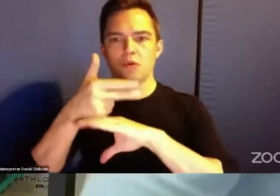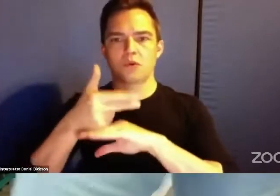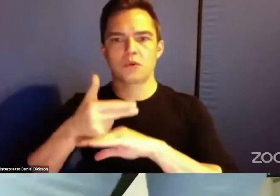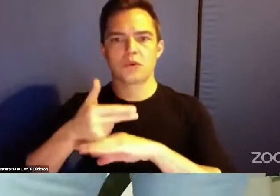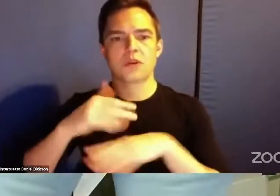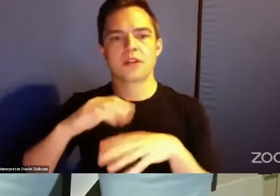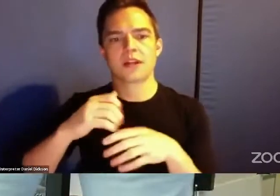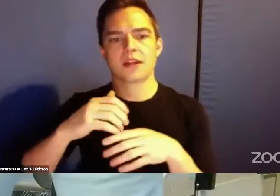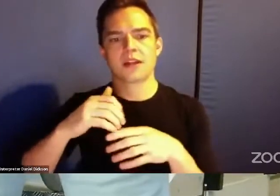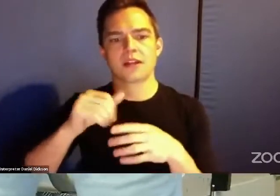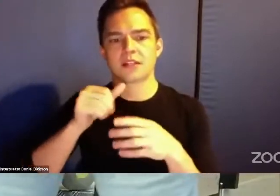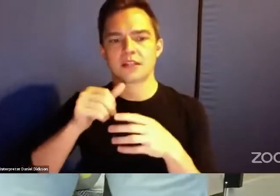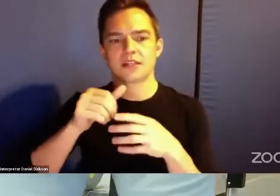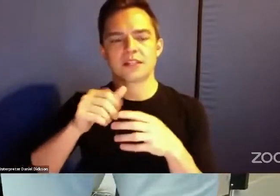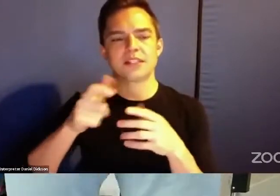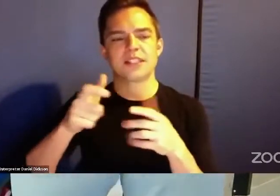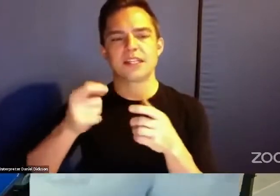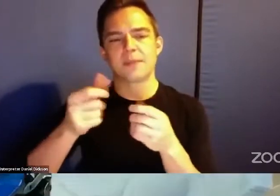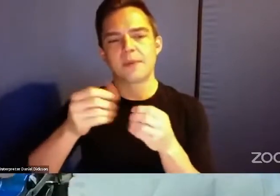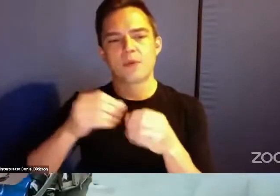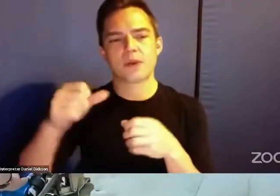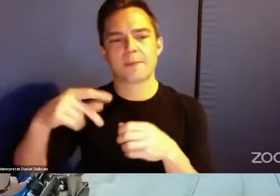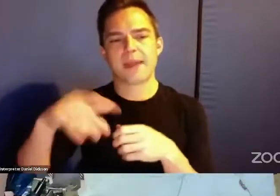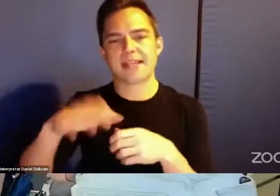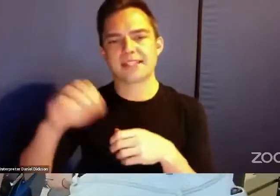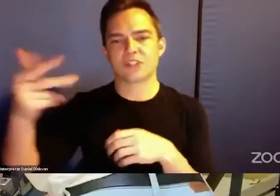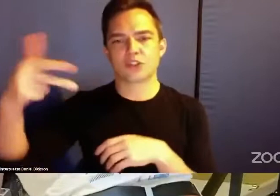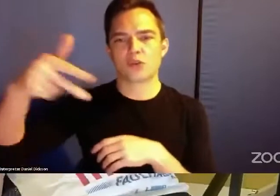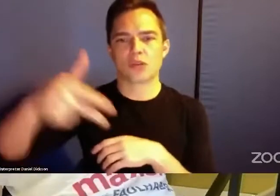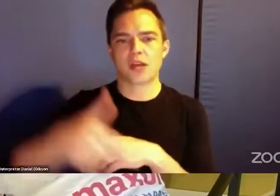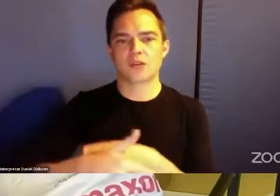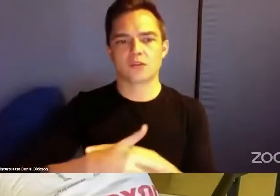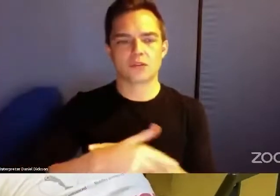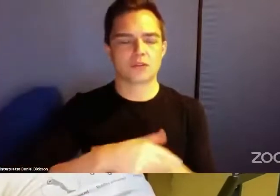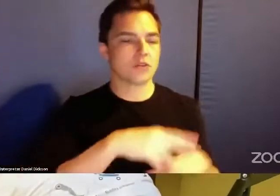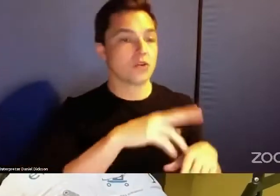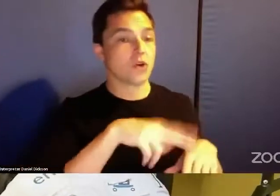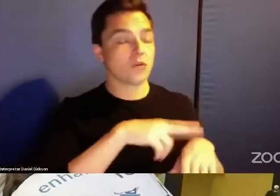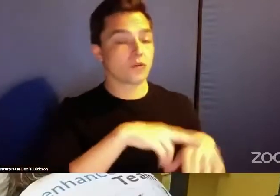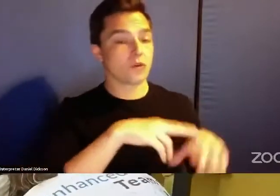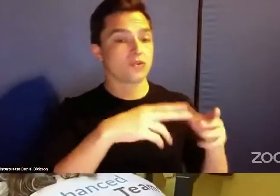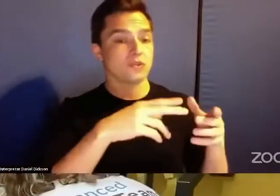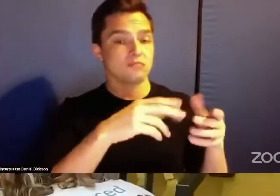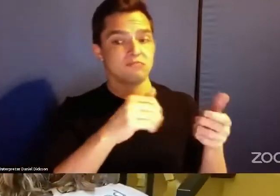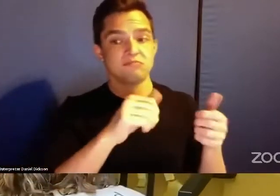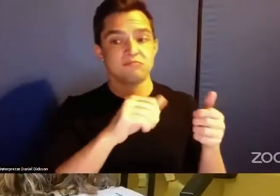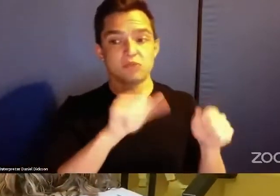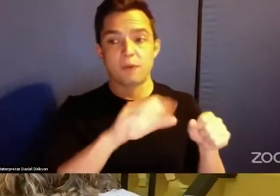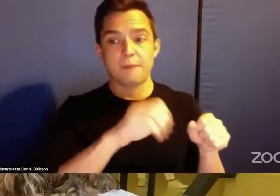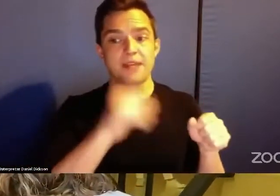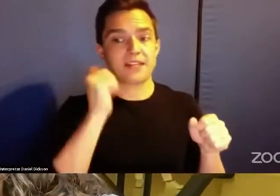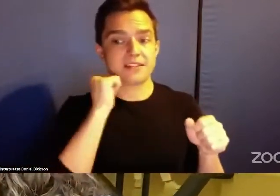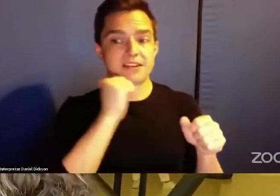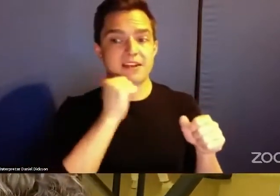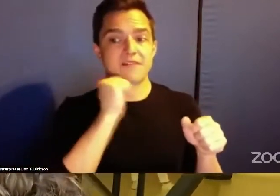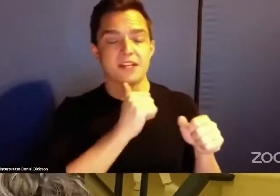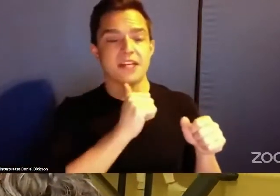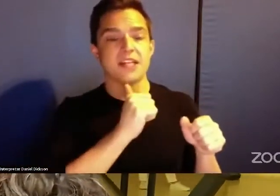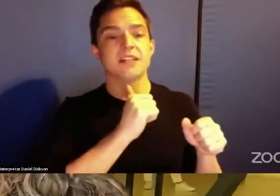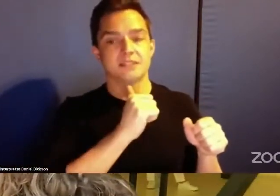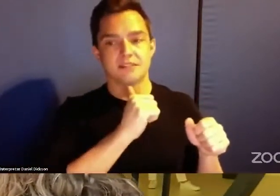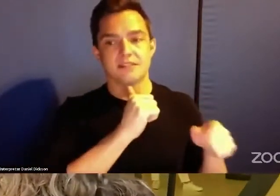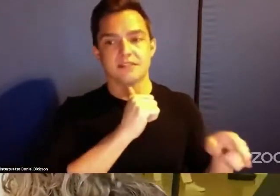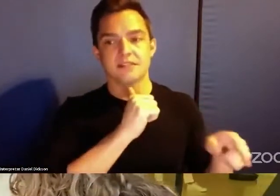downwards again. And of course we're duplicating what could be an everyday experience for a wheelchair user. I have to say